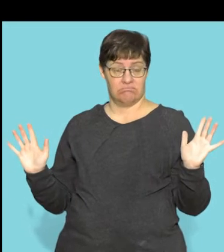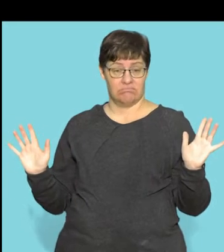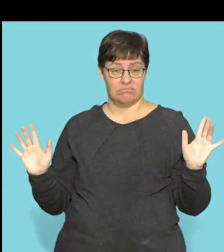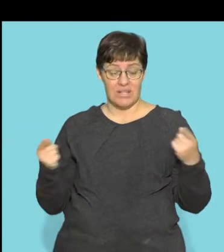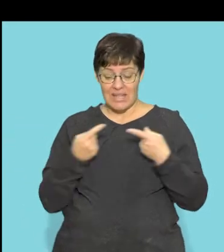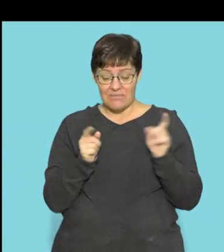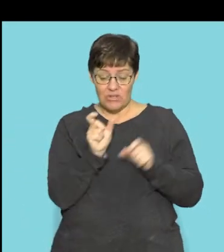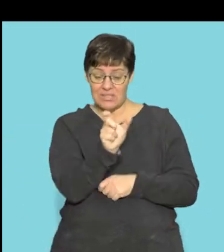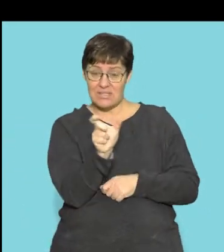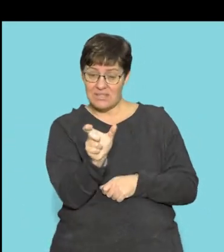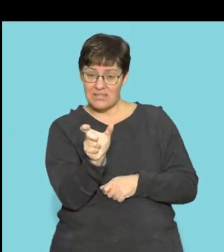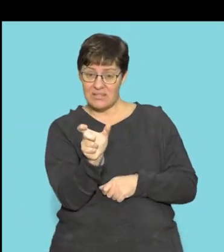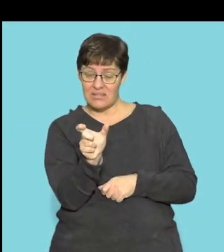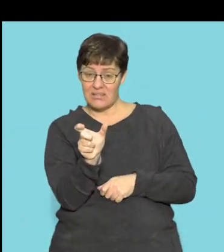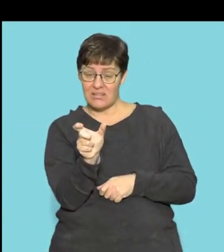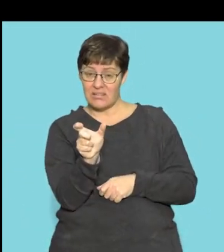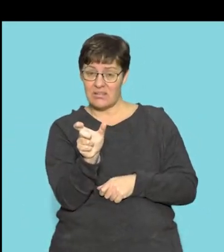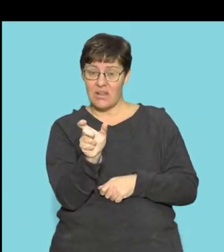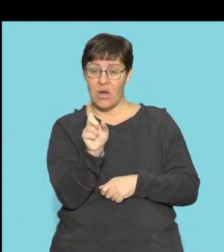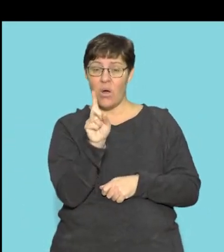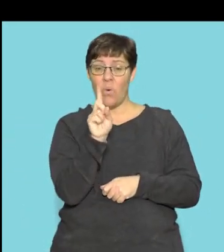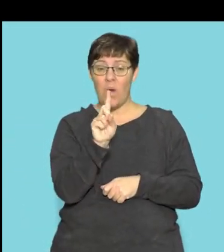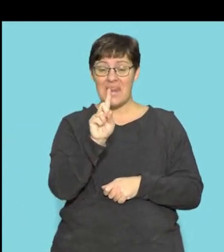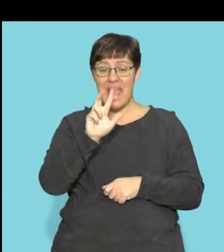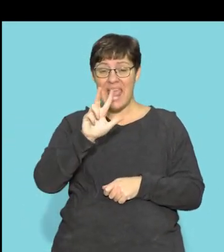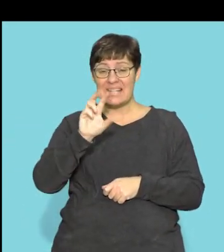the difference in this is more than